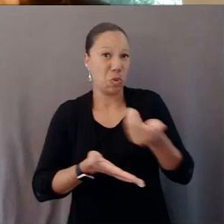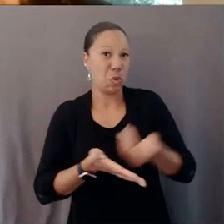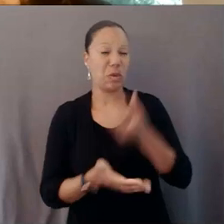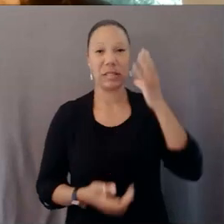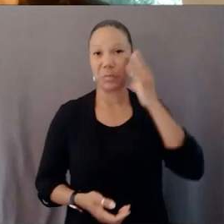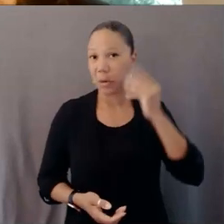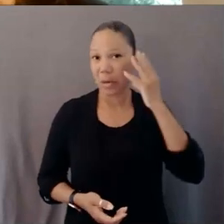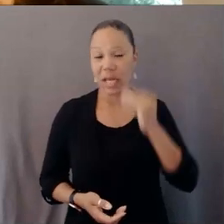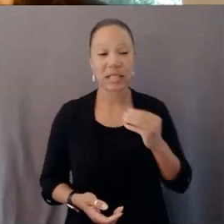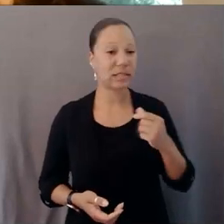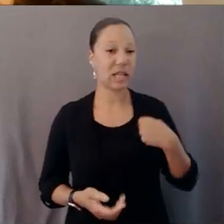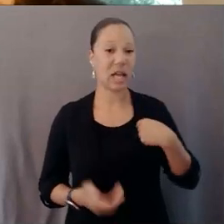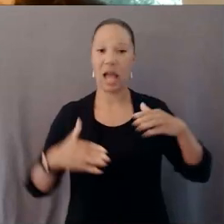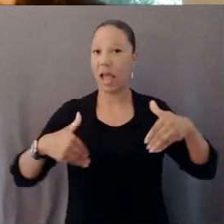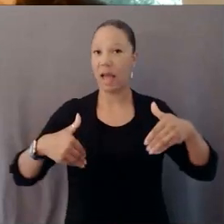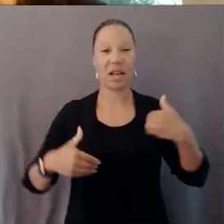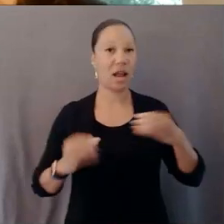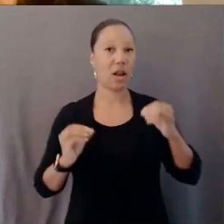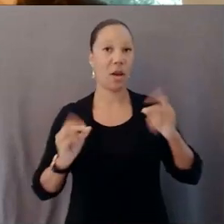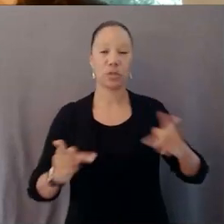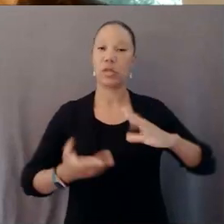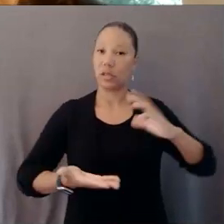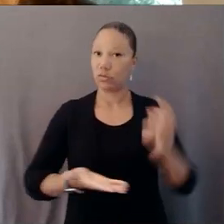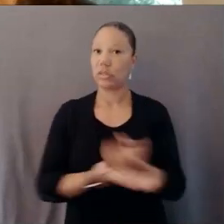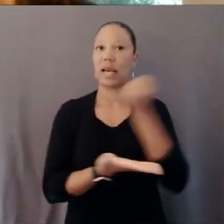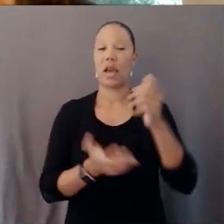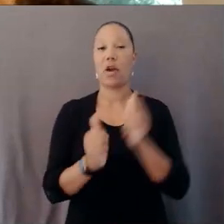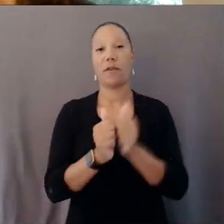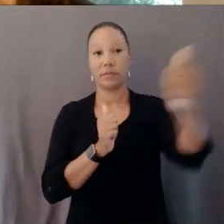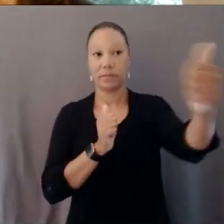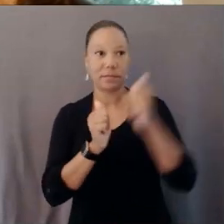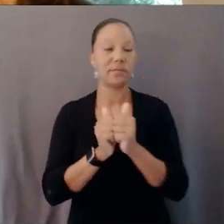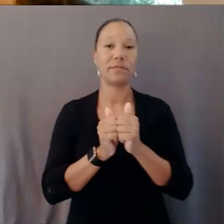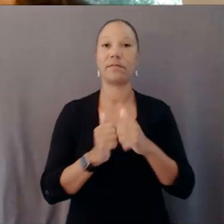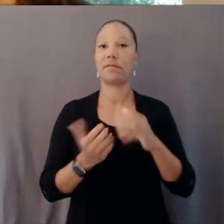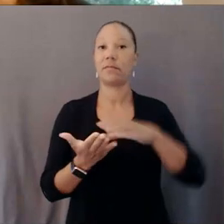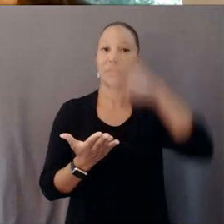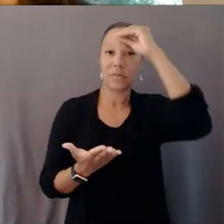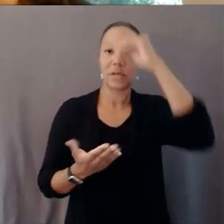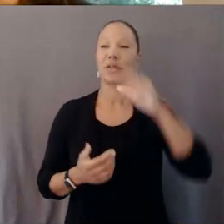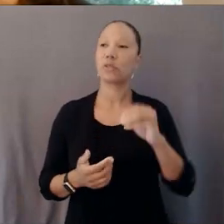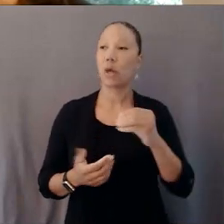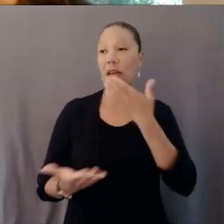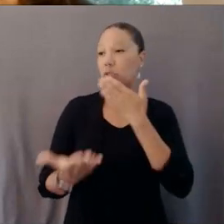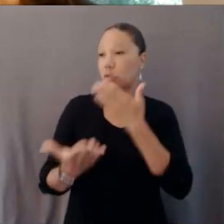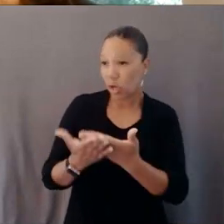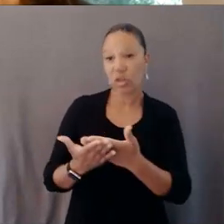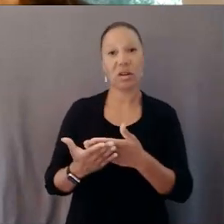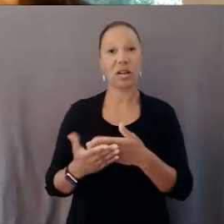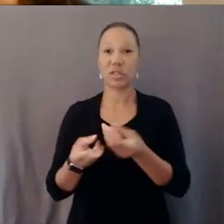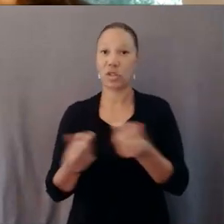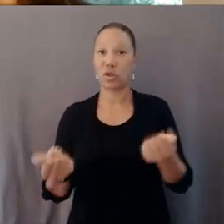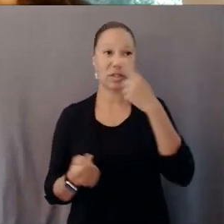really had an opportunity to take advantage of something like this. We really find that it's a great solution for our student. We